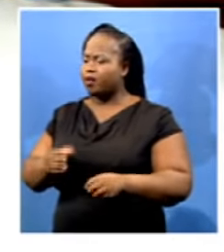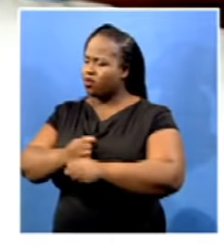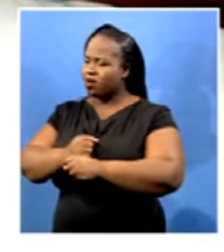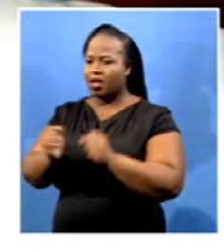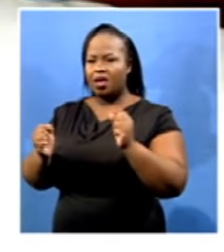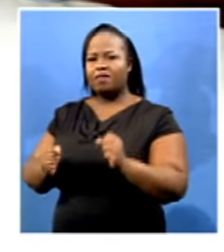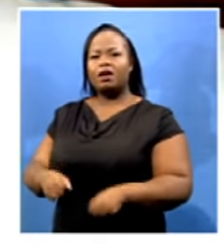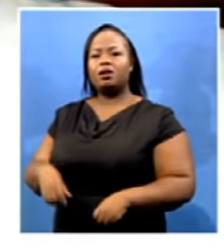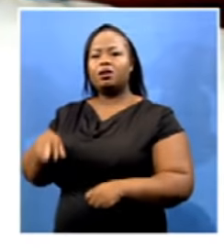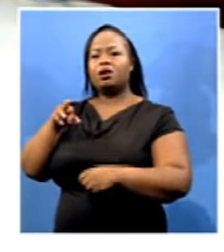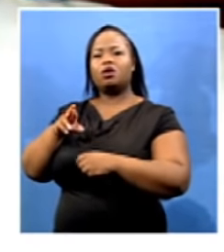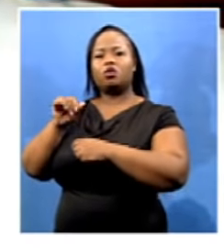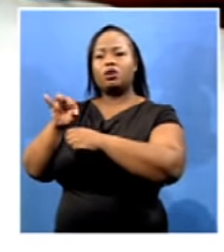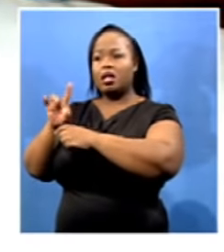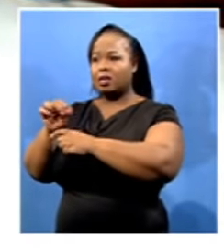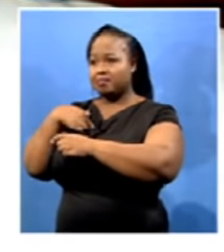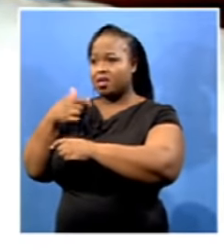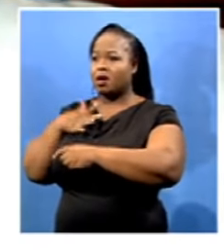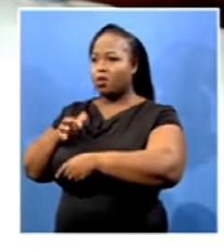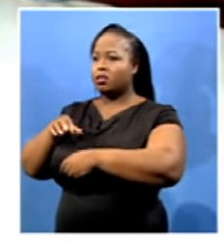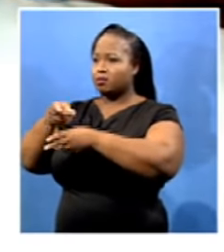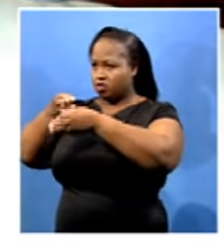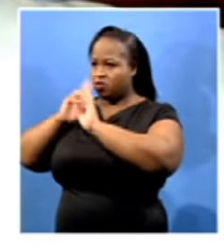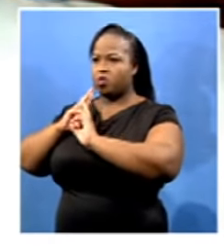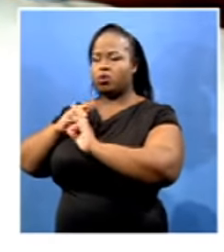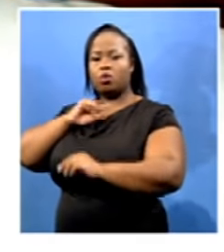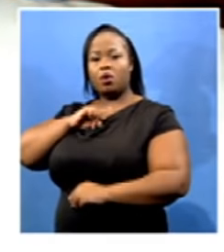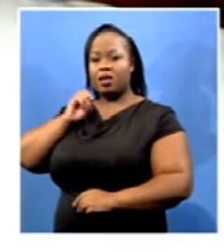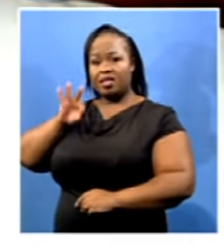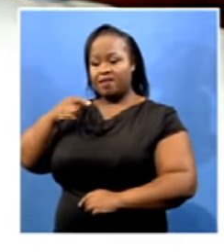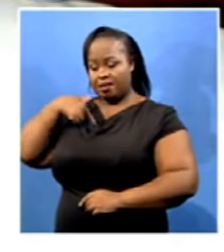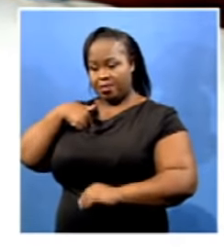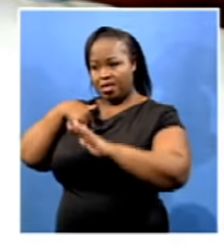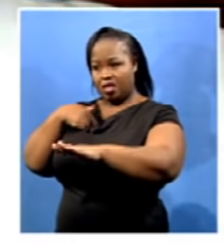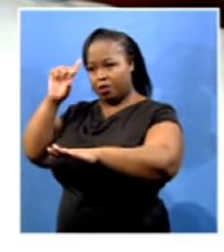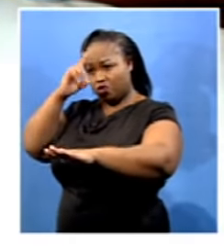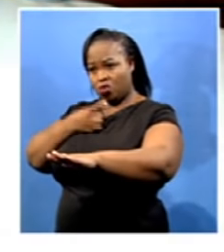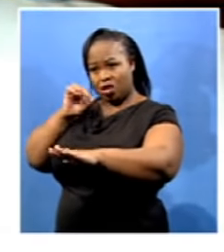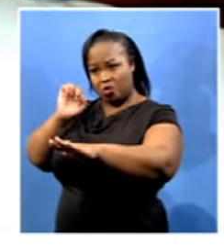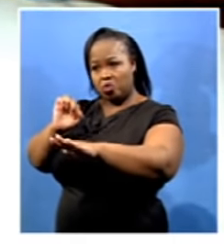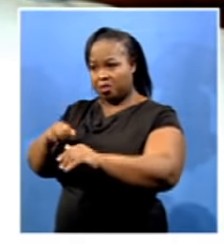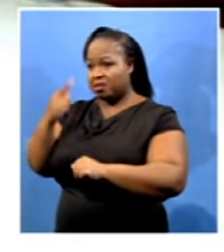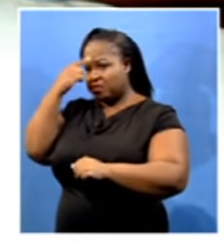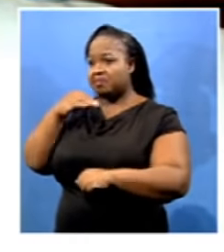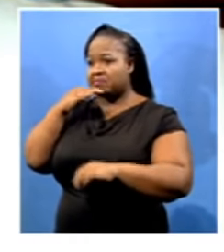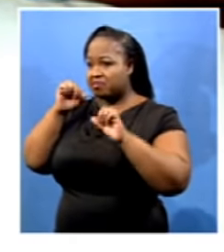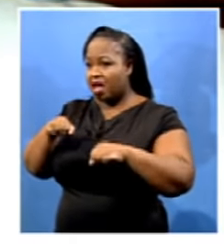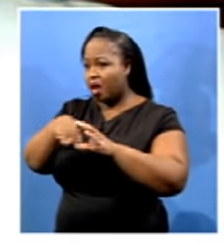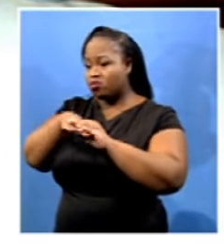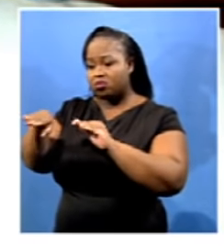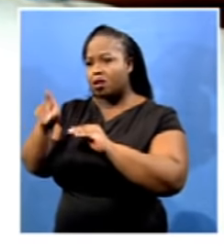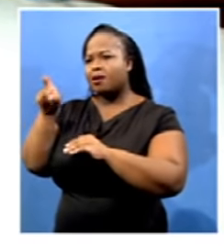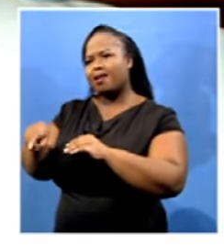Lamola, I want an answer from him. Yeah. If I was his daughter, would he have allowed this process to happen?